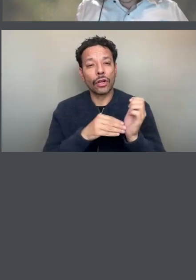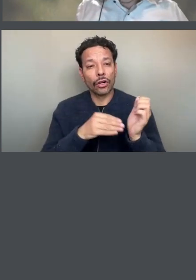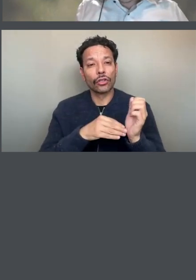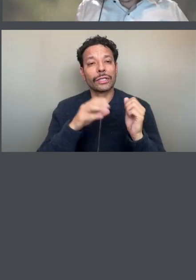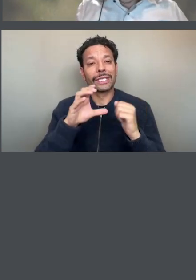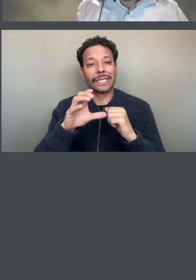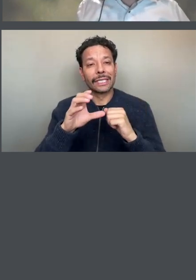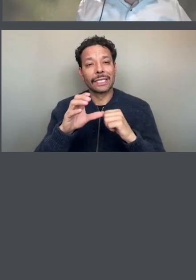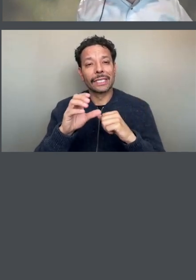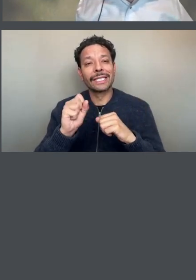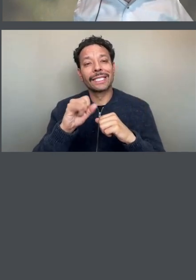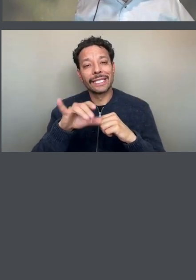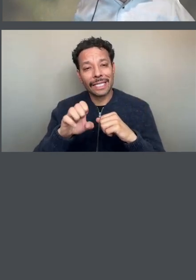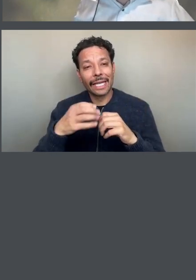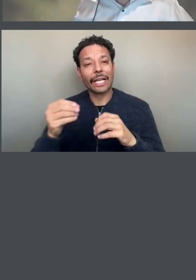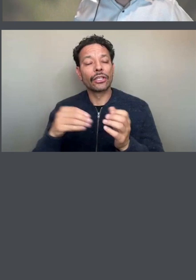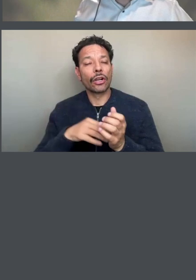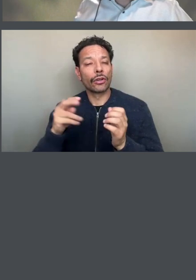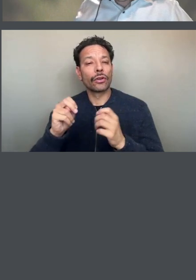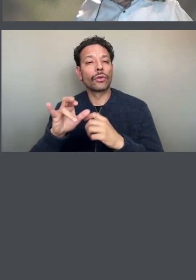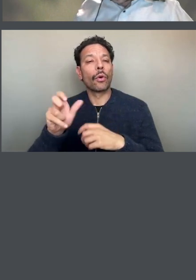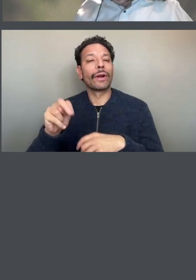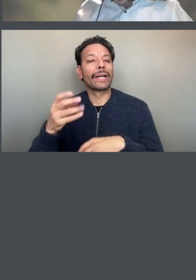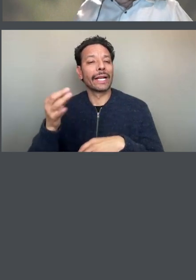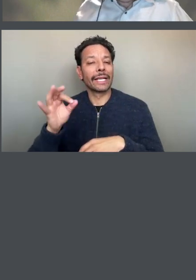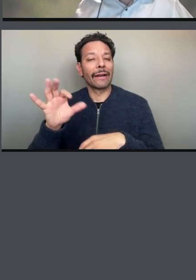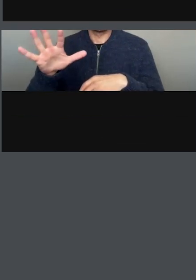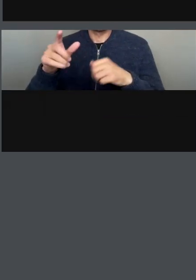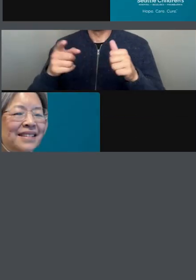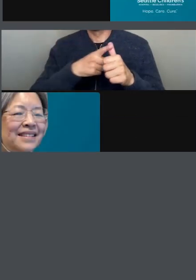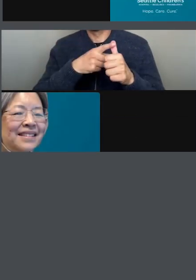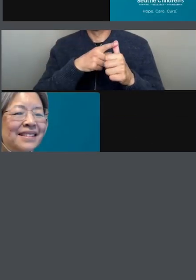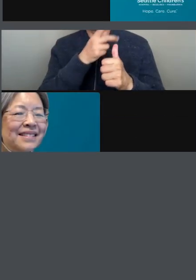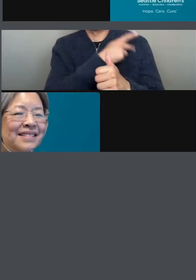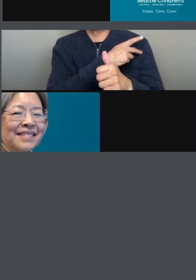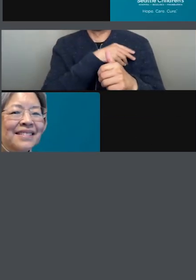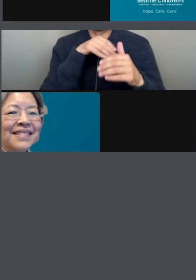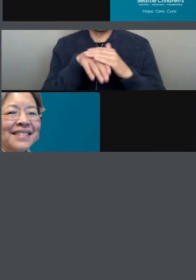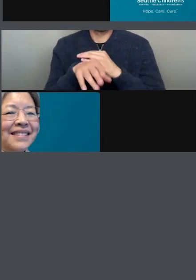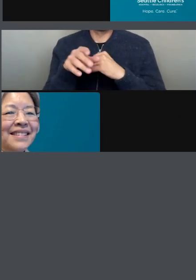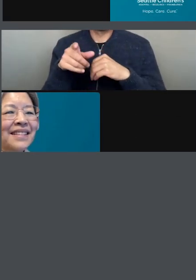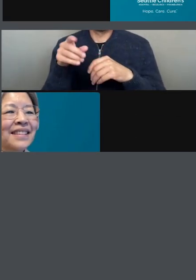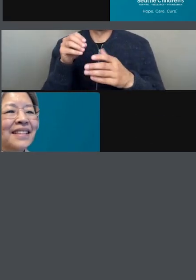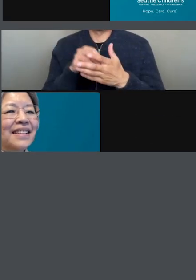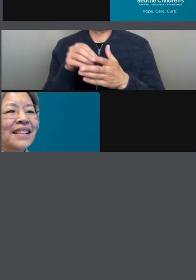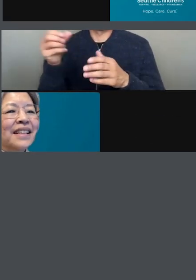in 1995 with the first patient implanted at Seattle Children's.